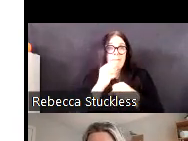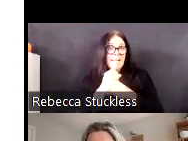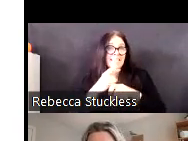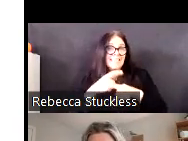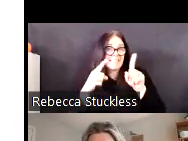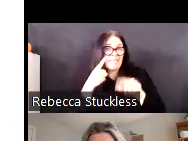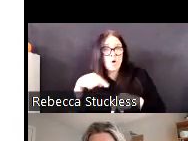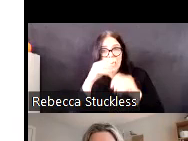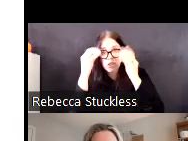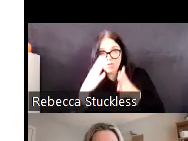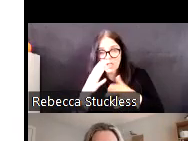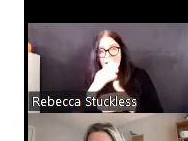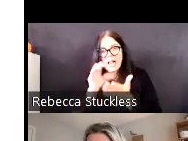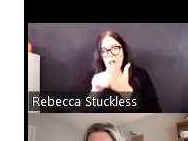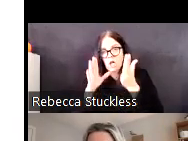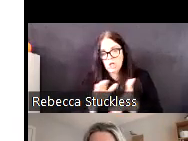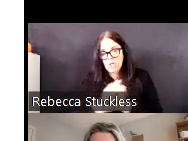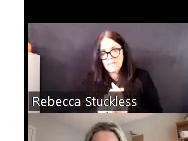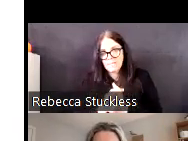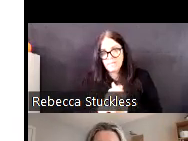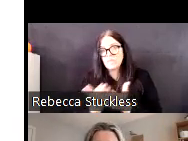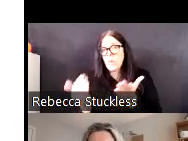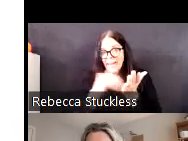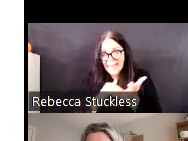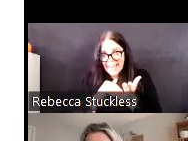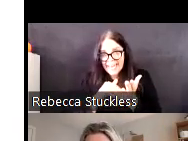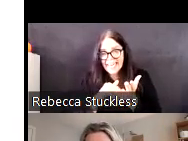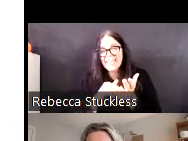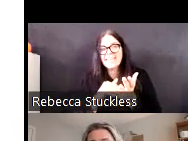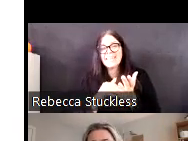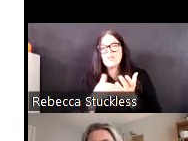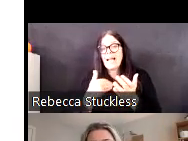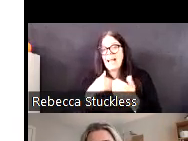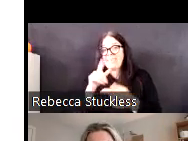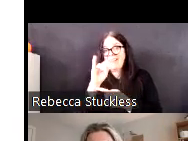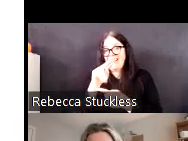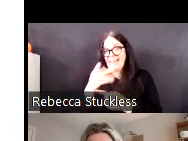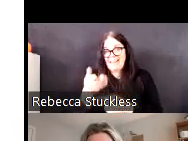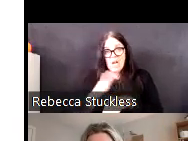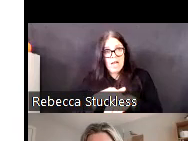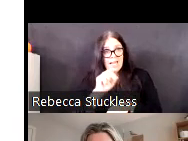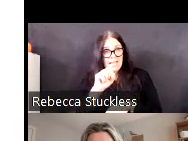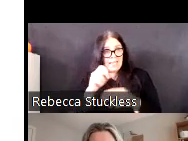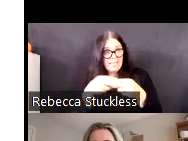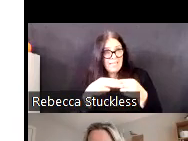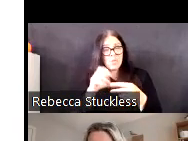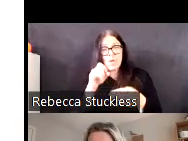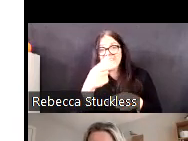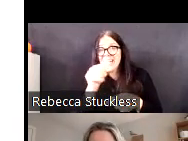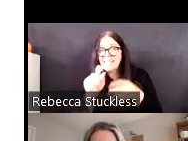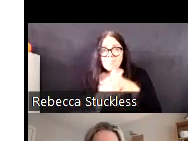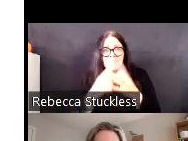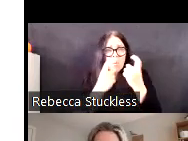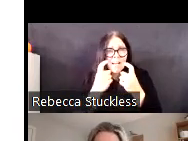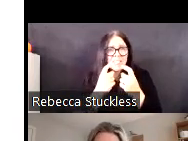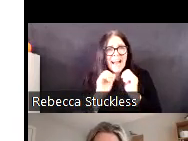instructors and learners. So again, you have links to those on our slide. And if you have any questions about those, how to do